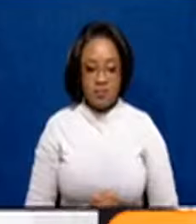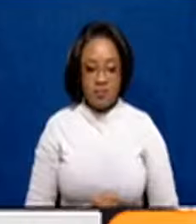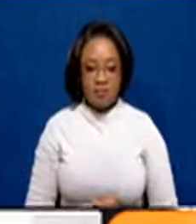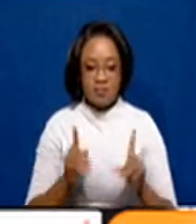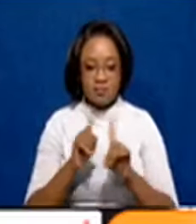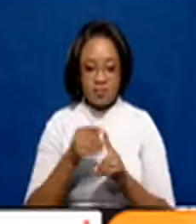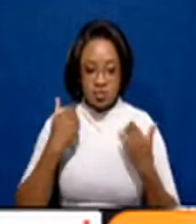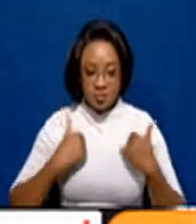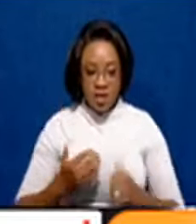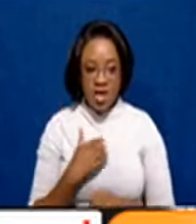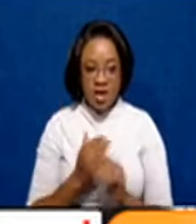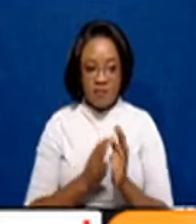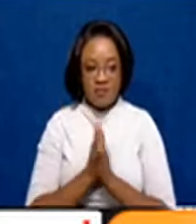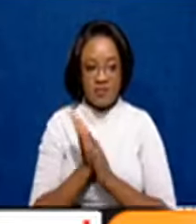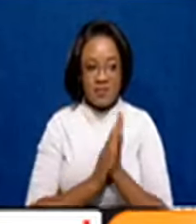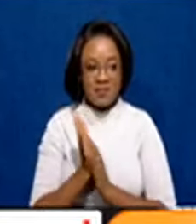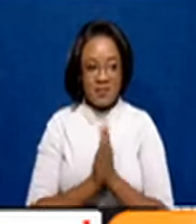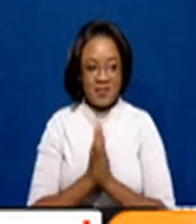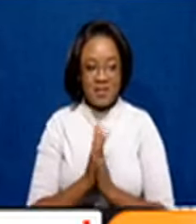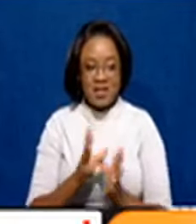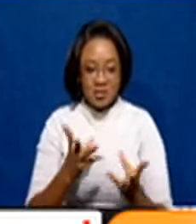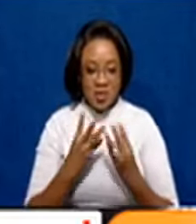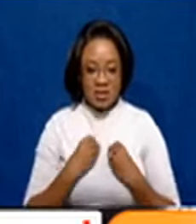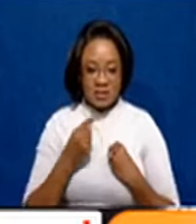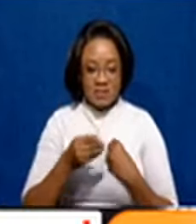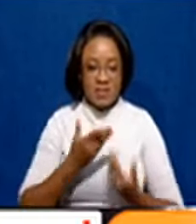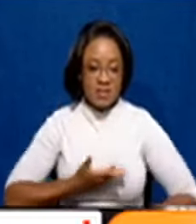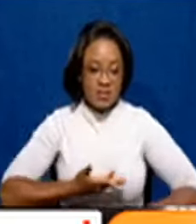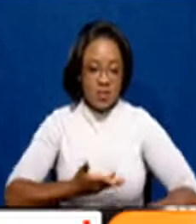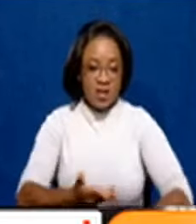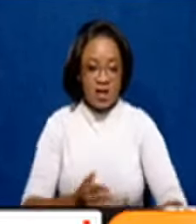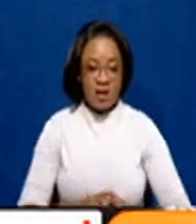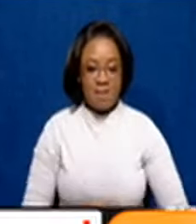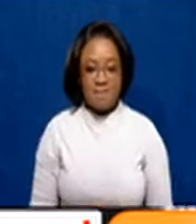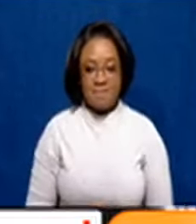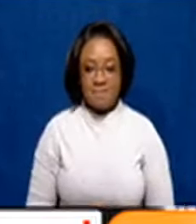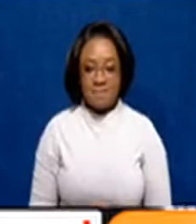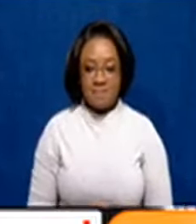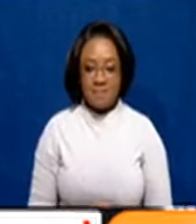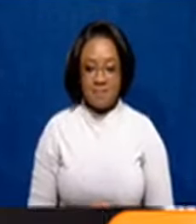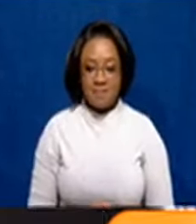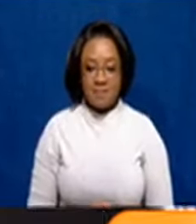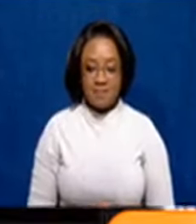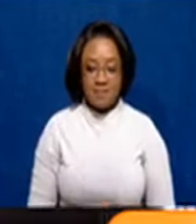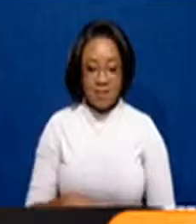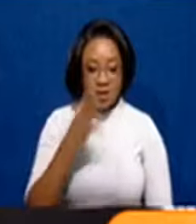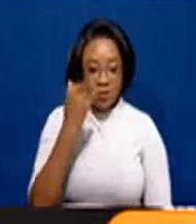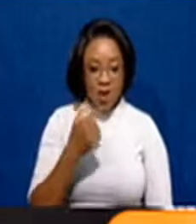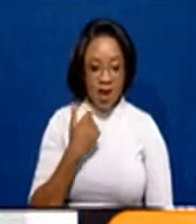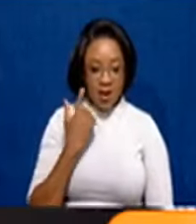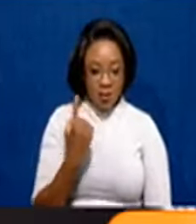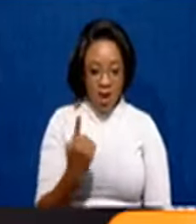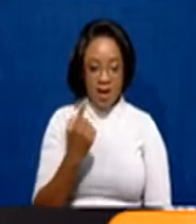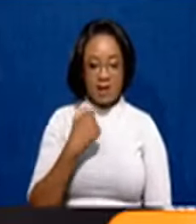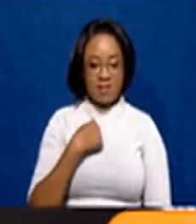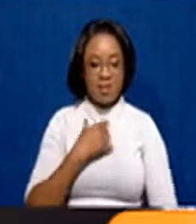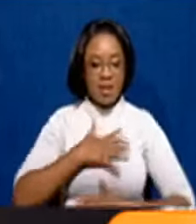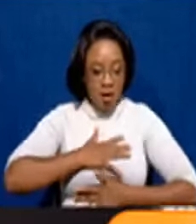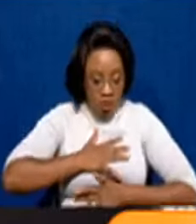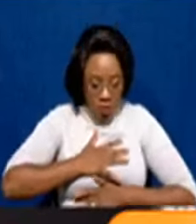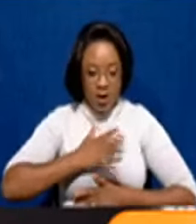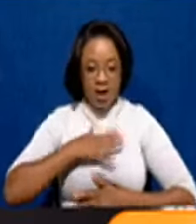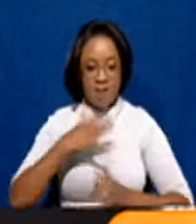motivation to accept this invitation. One is to honor the achievement by